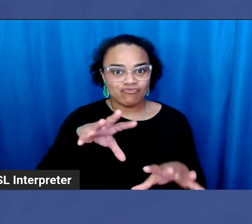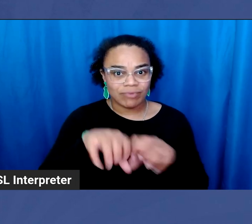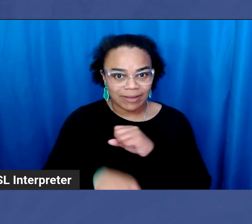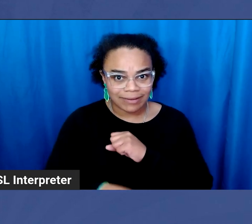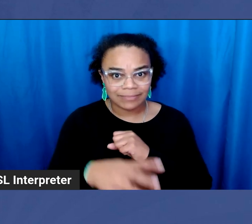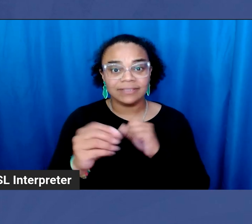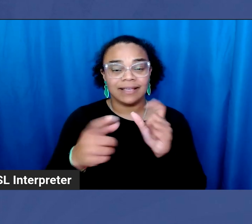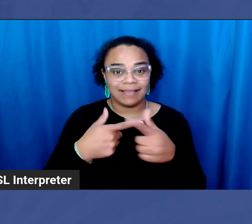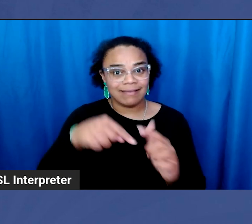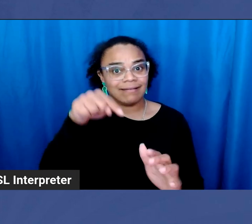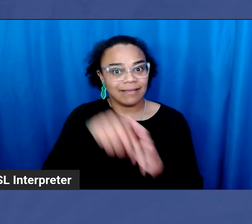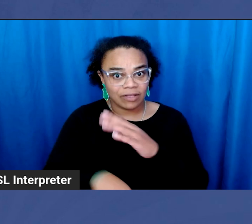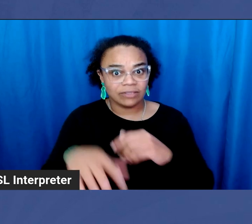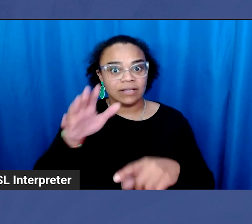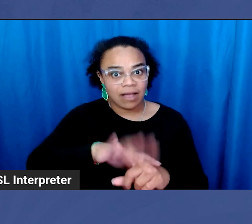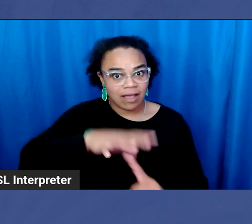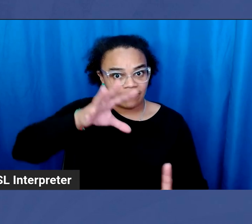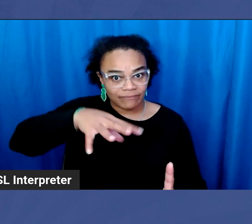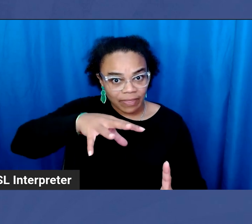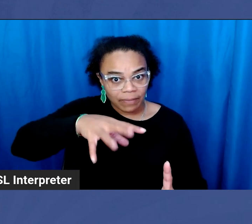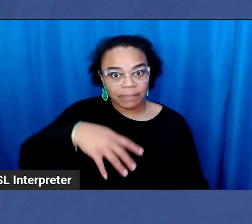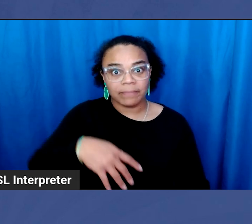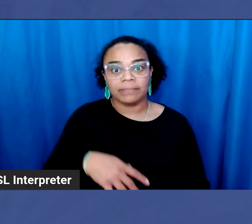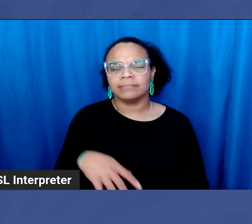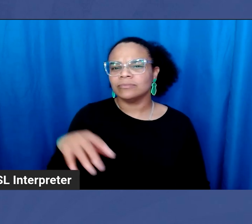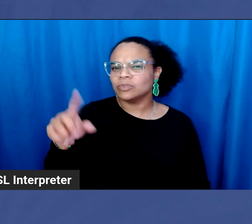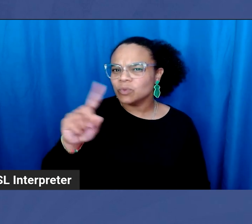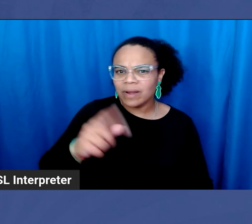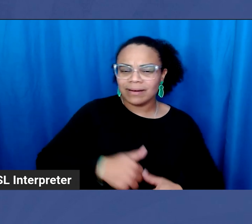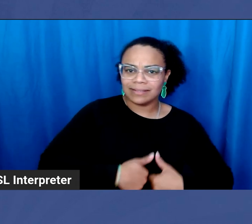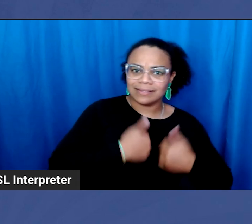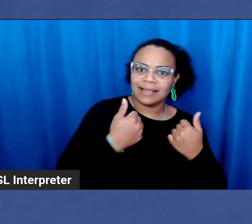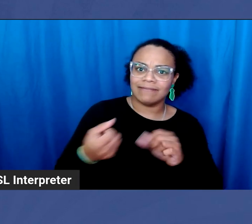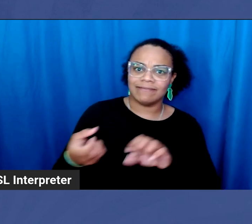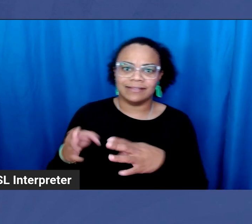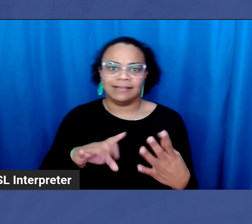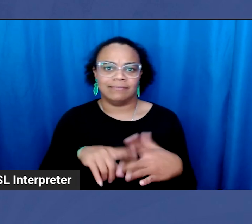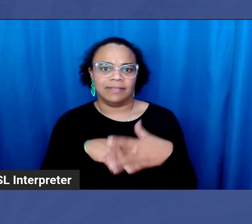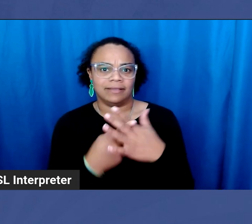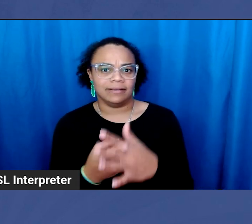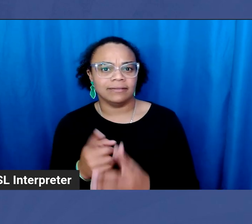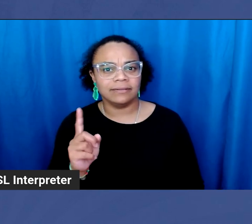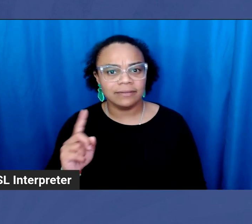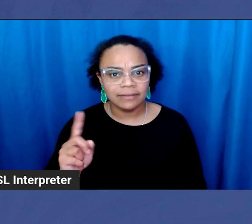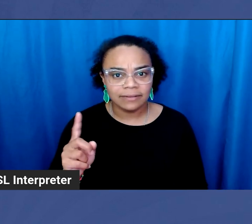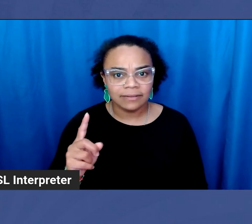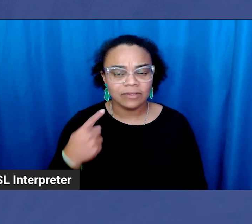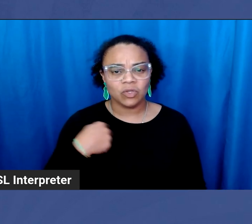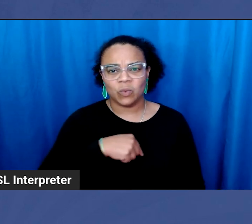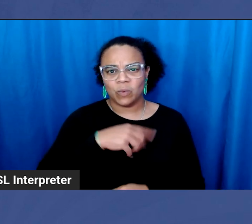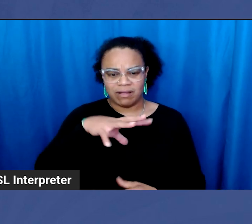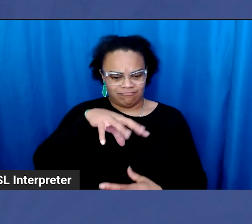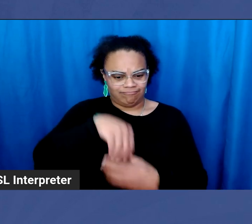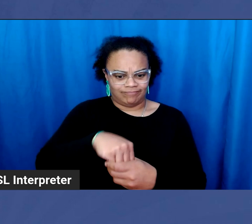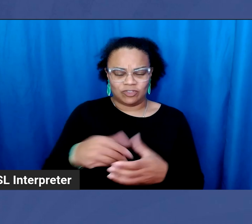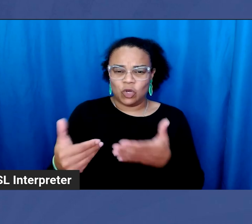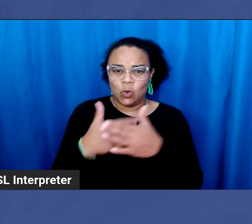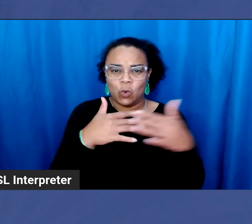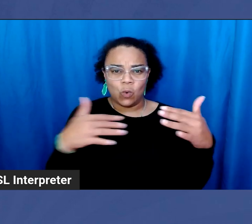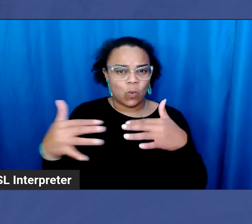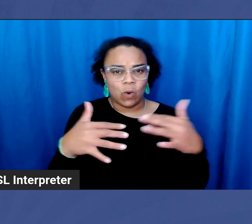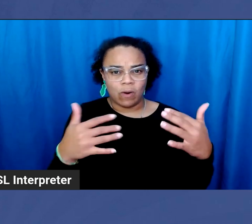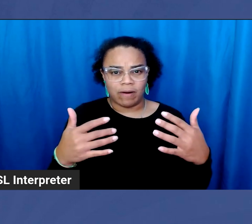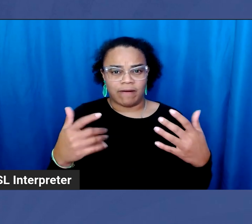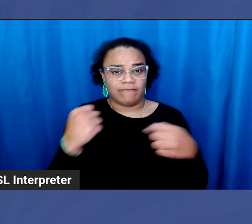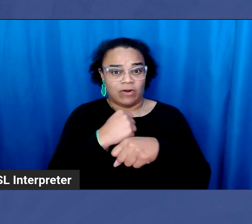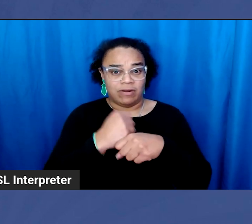on film. Where does life and death begin? We are embedded in a new war fought on the